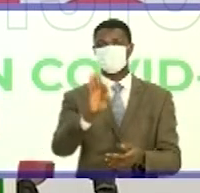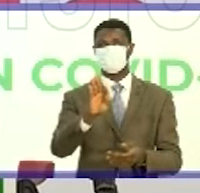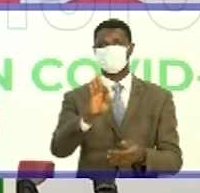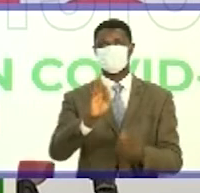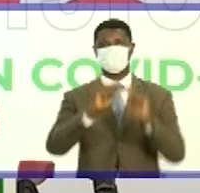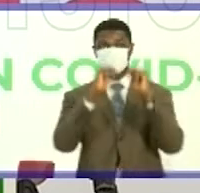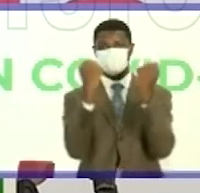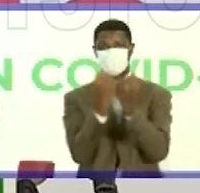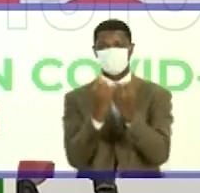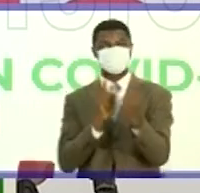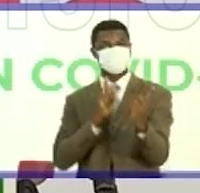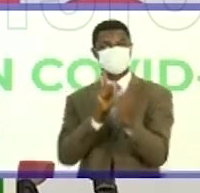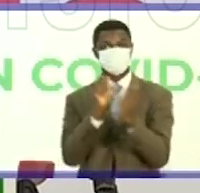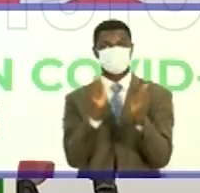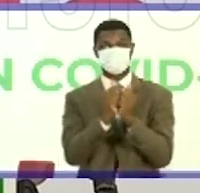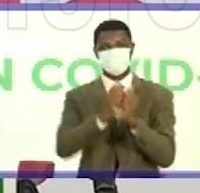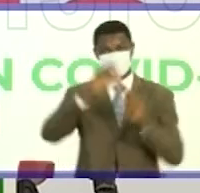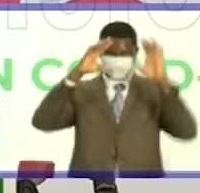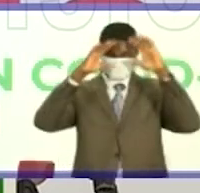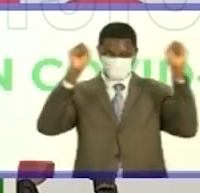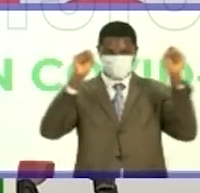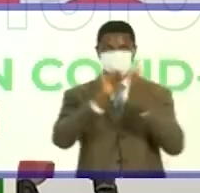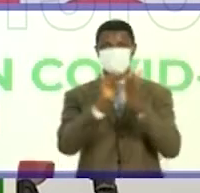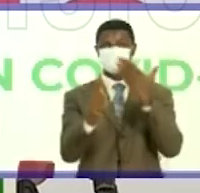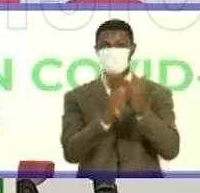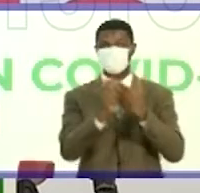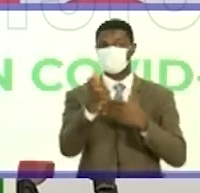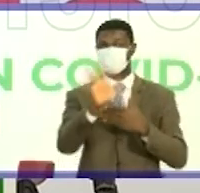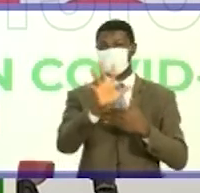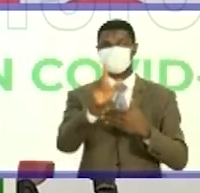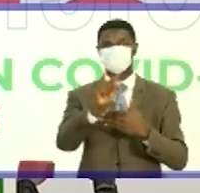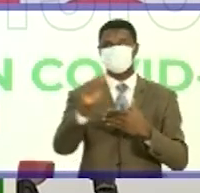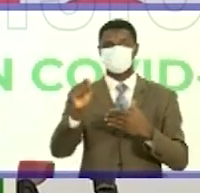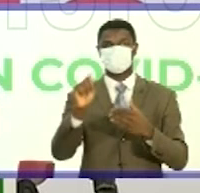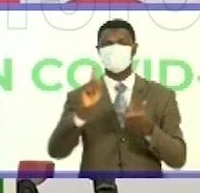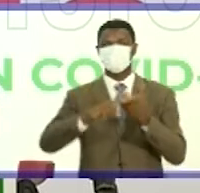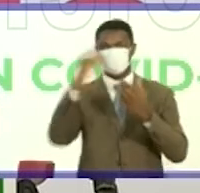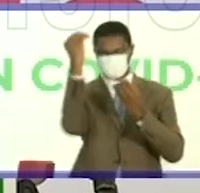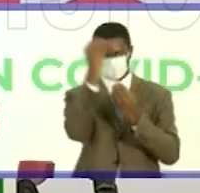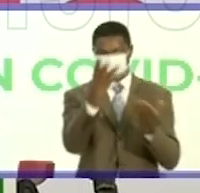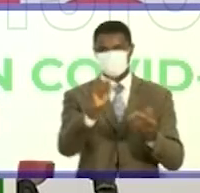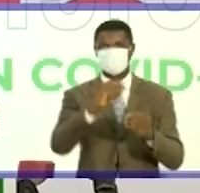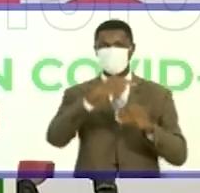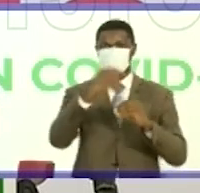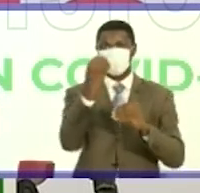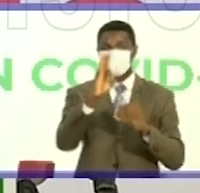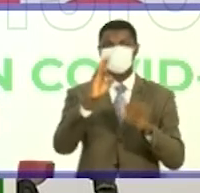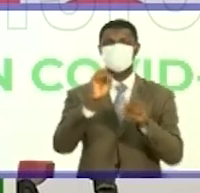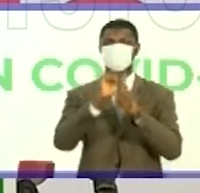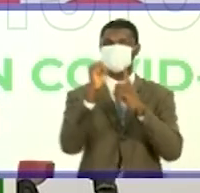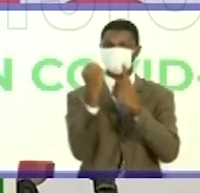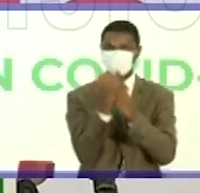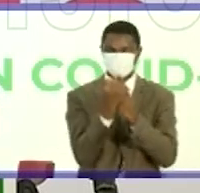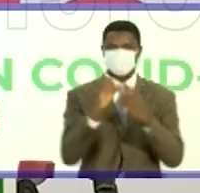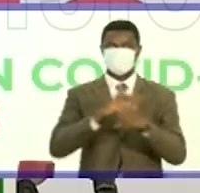on Wednesday, 5th August 2020, to appraise him of the situation on COVID-19 and the